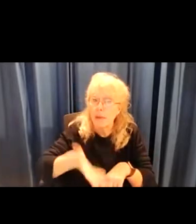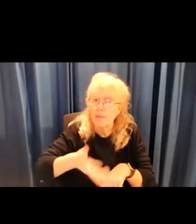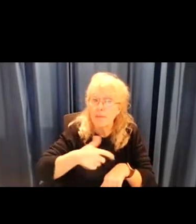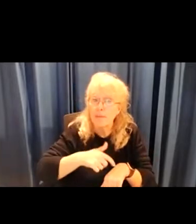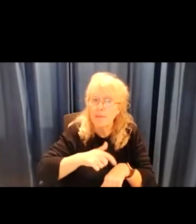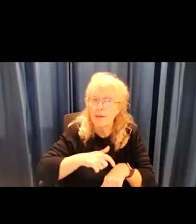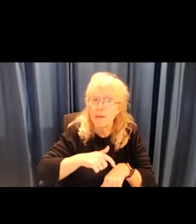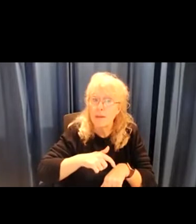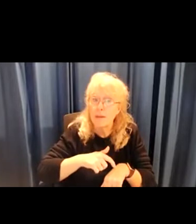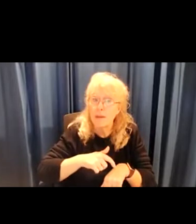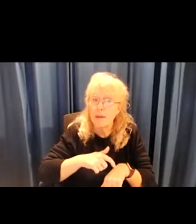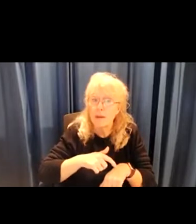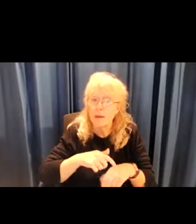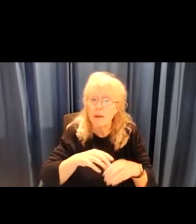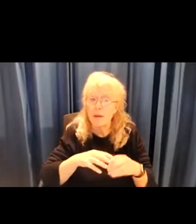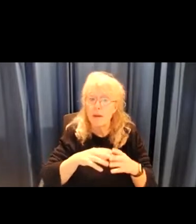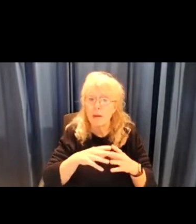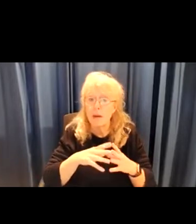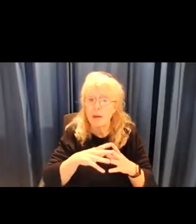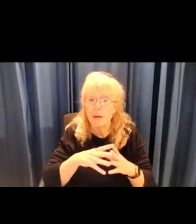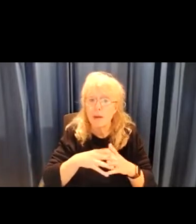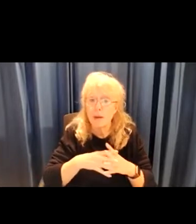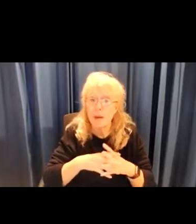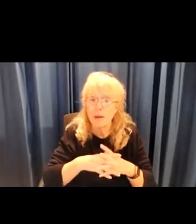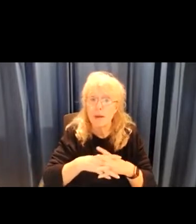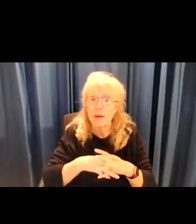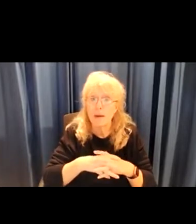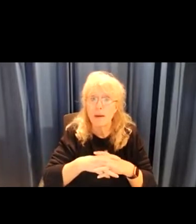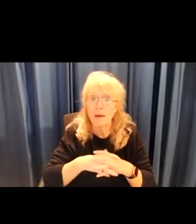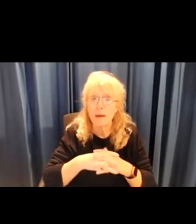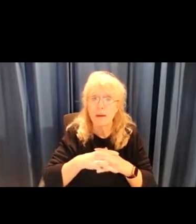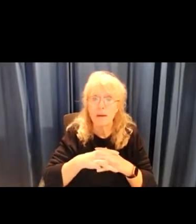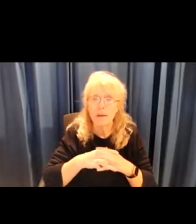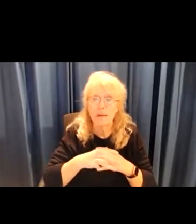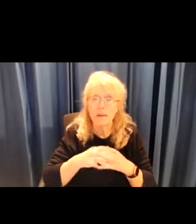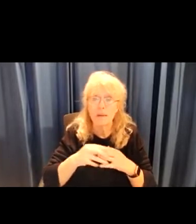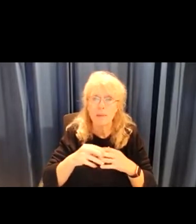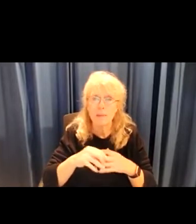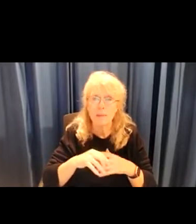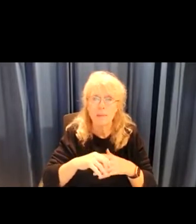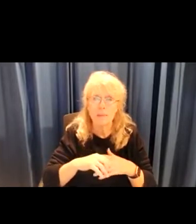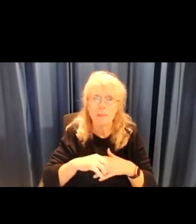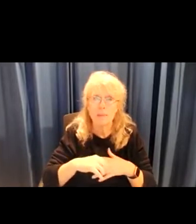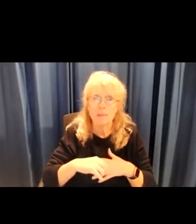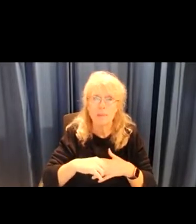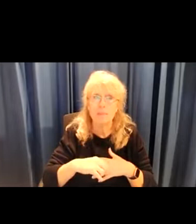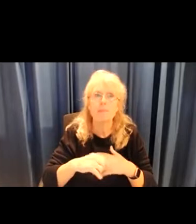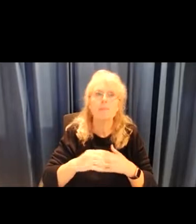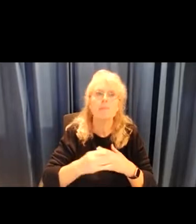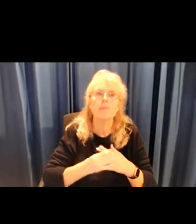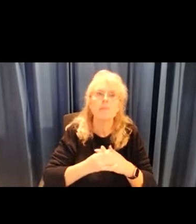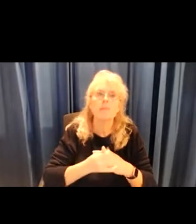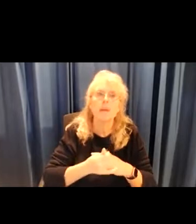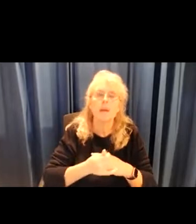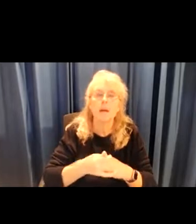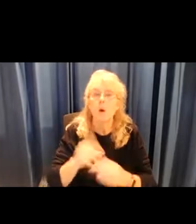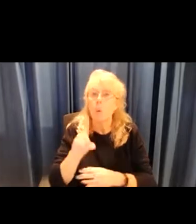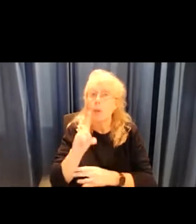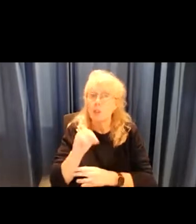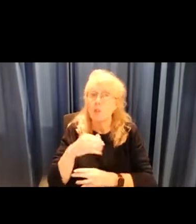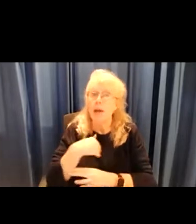Right. Sorry, I'm gonna mute you, Josie. There's some feedback. So we do have a little bit of extra